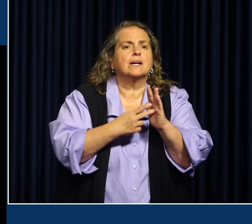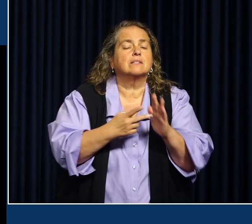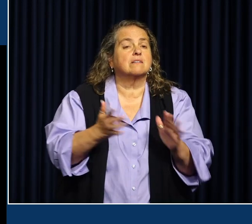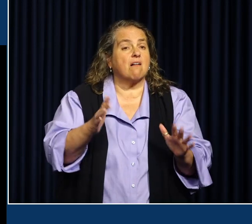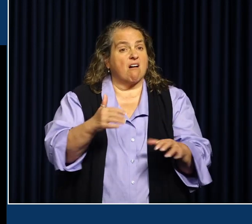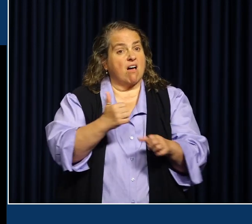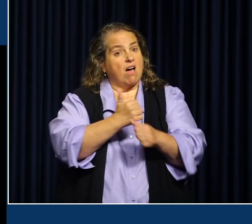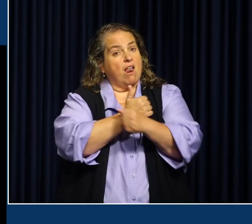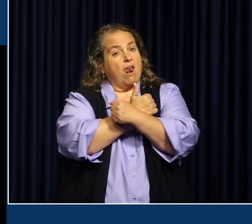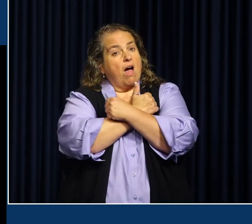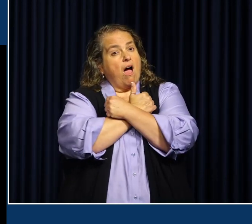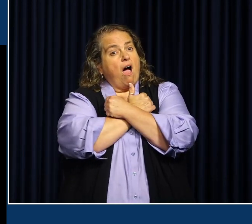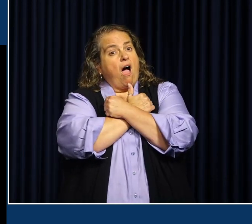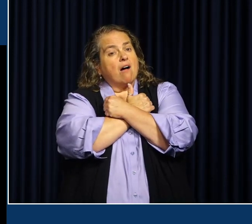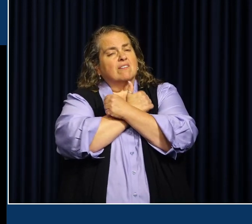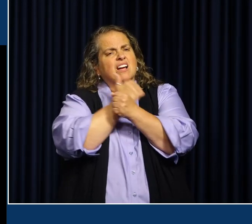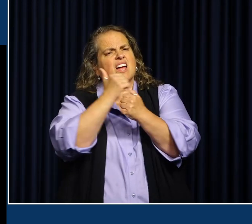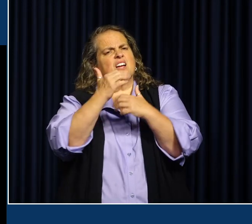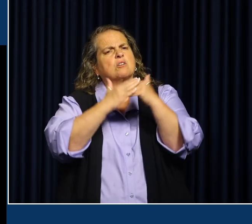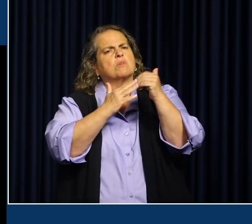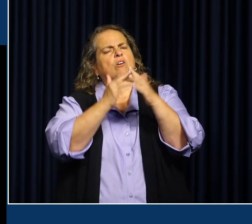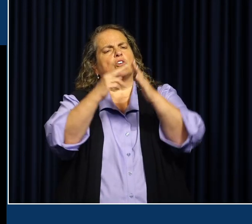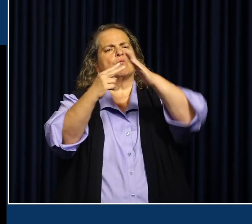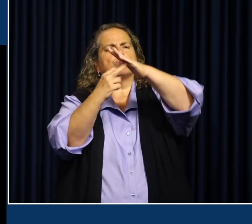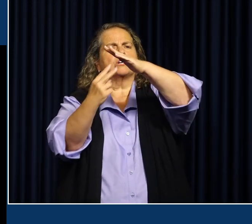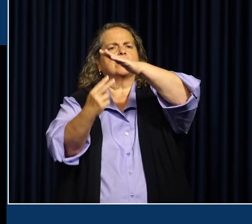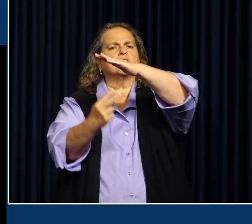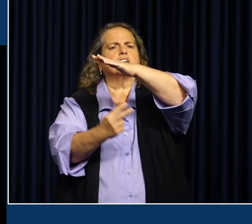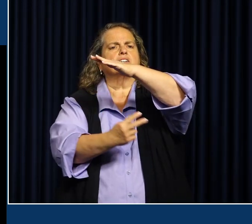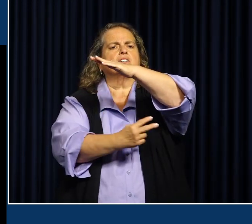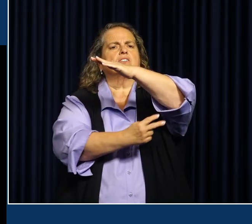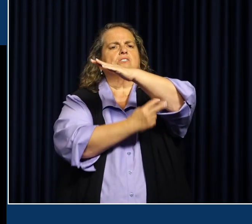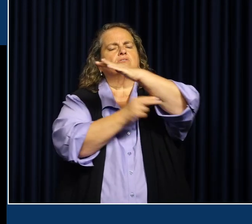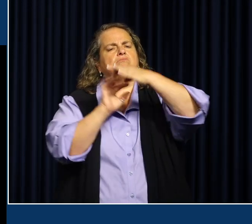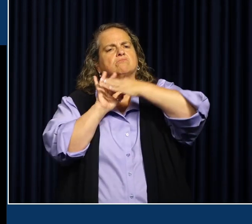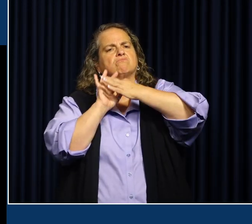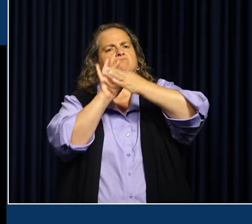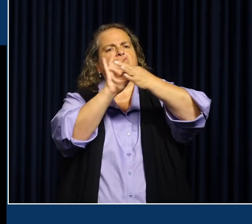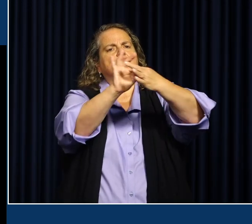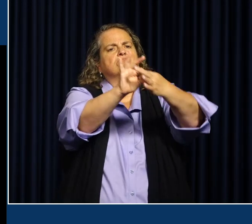can build a bridge